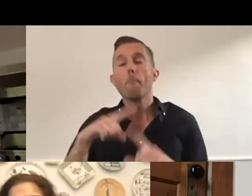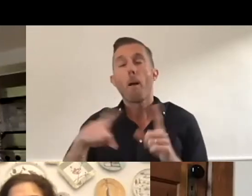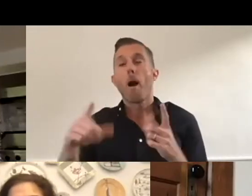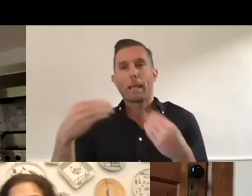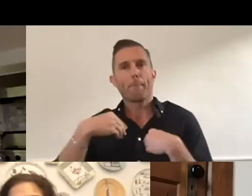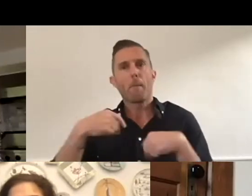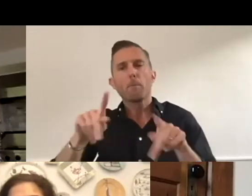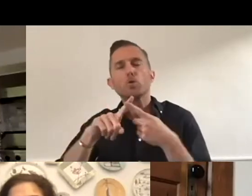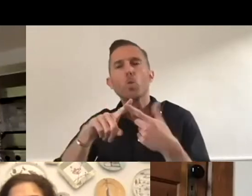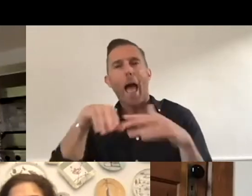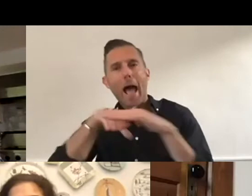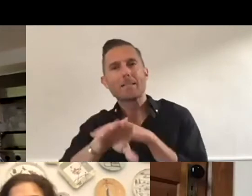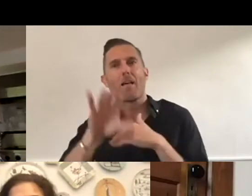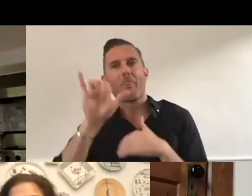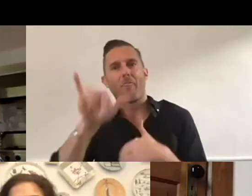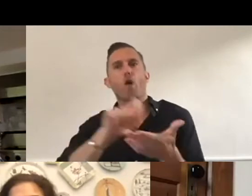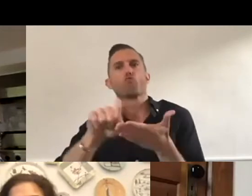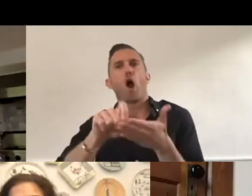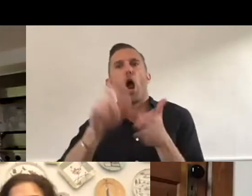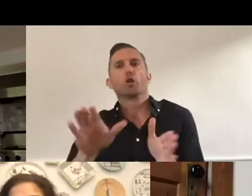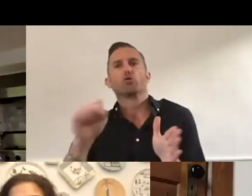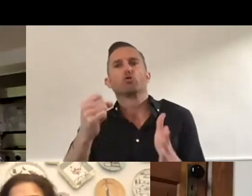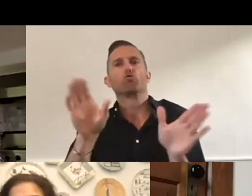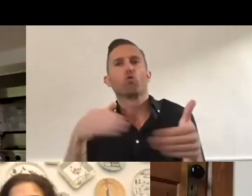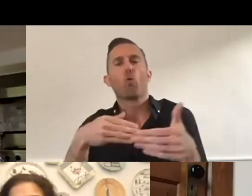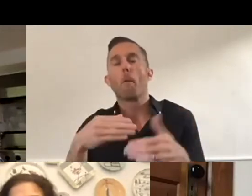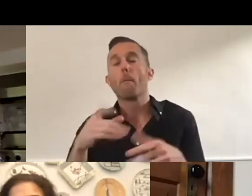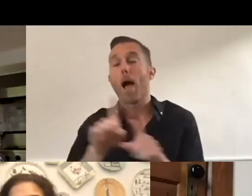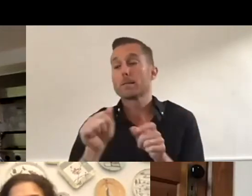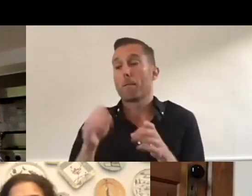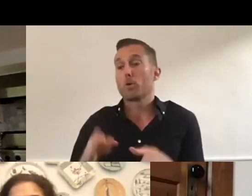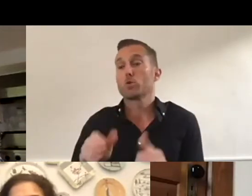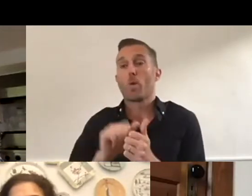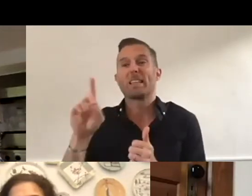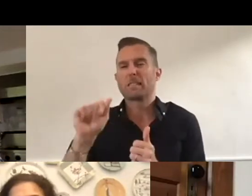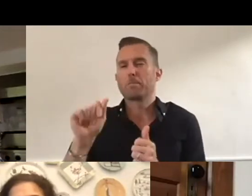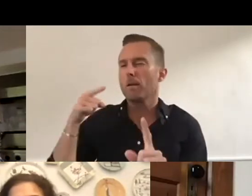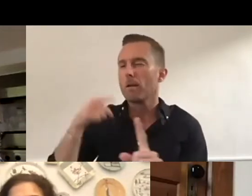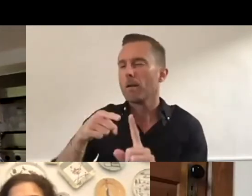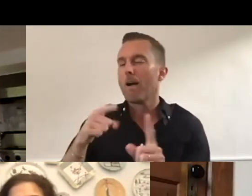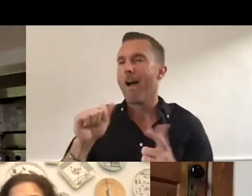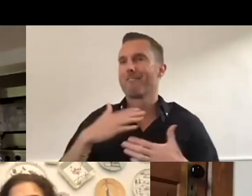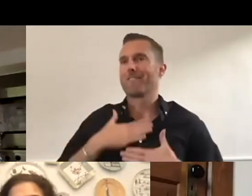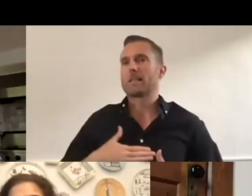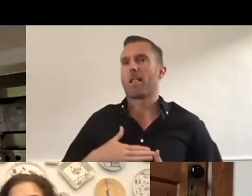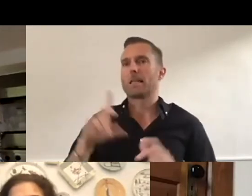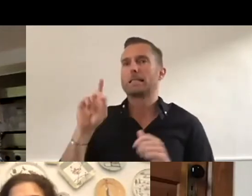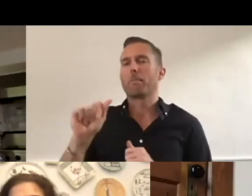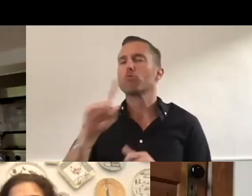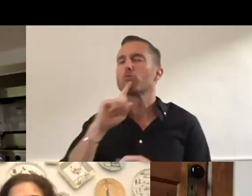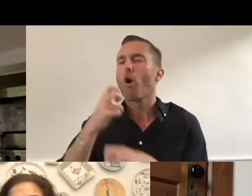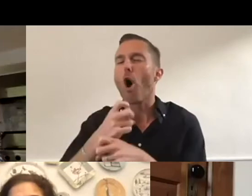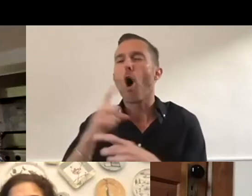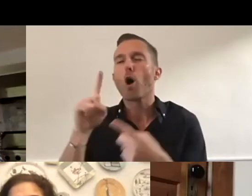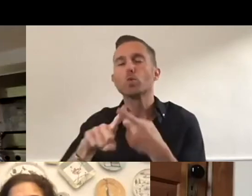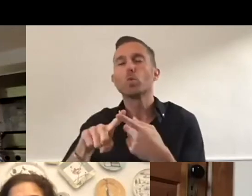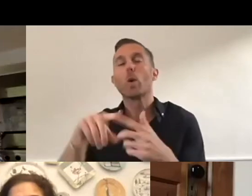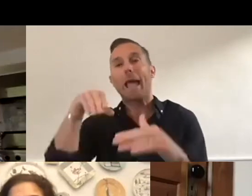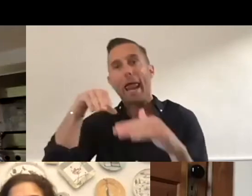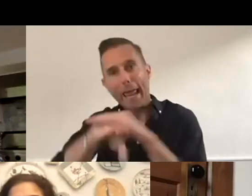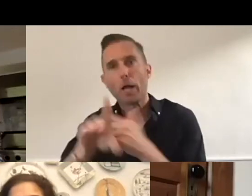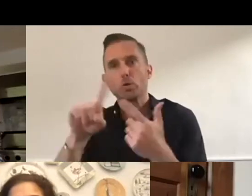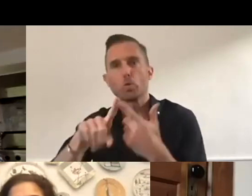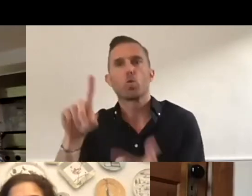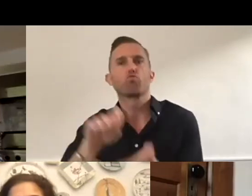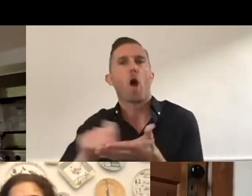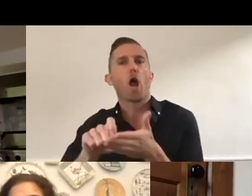And as someone with a disability, particularly a physical disability, it's really hard to get into writers' rooms. It's hard to get